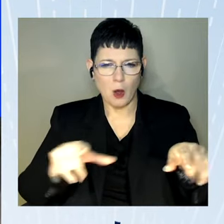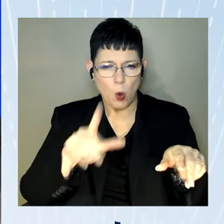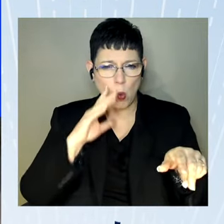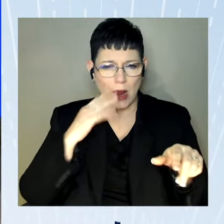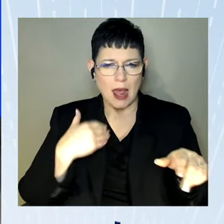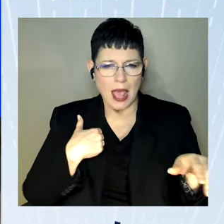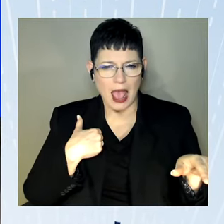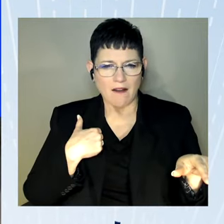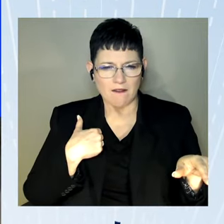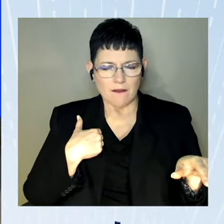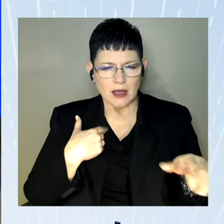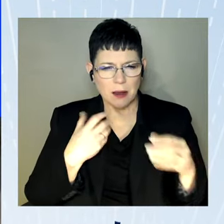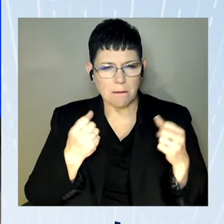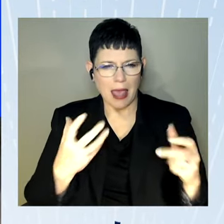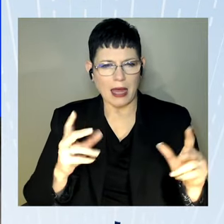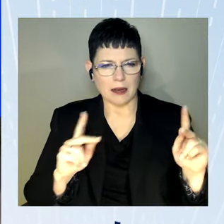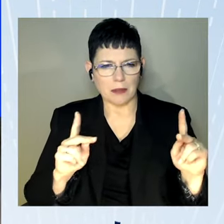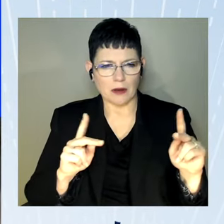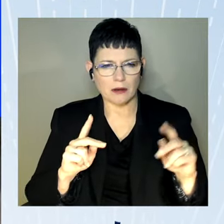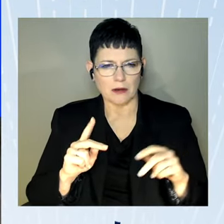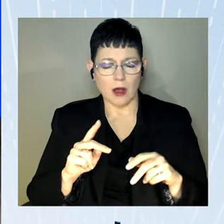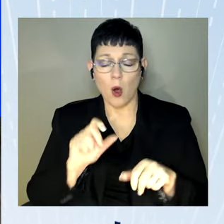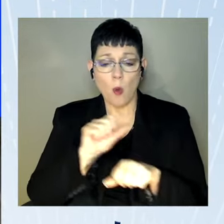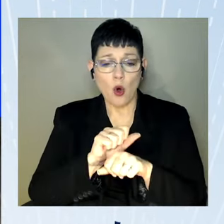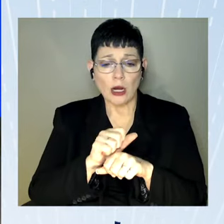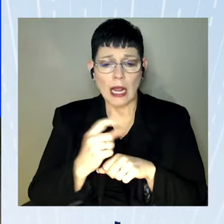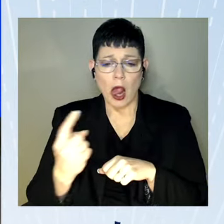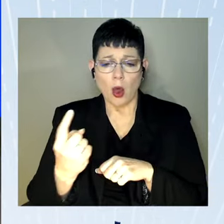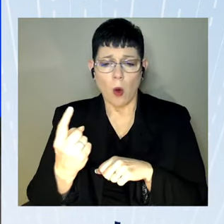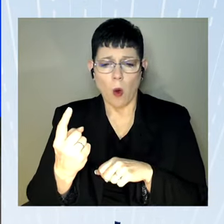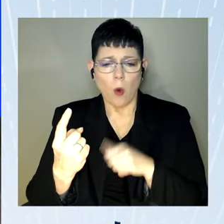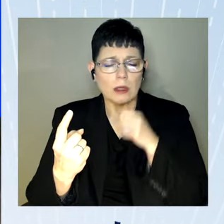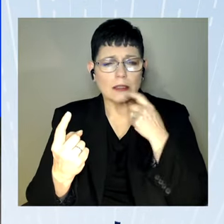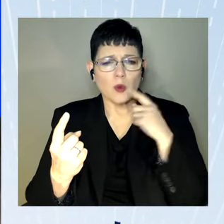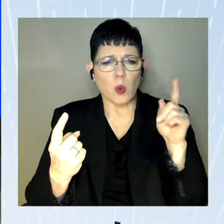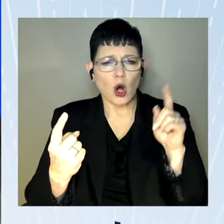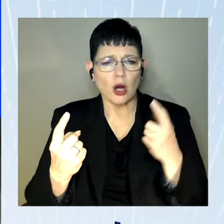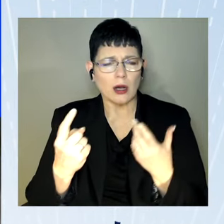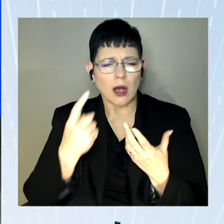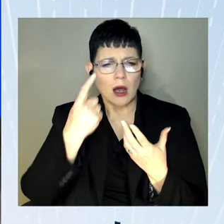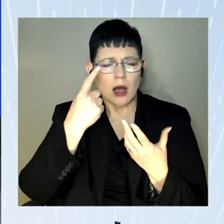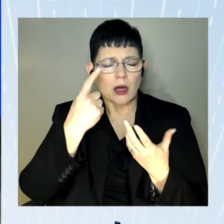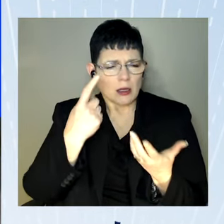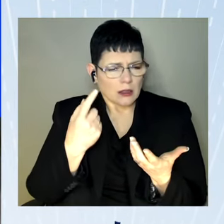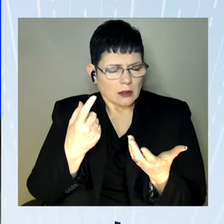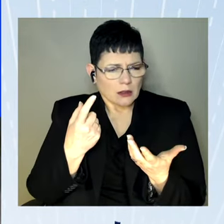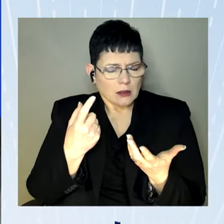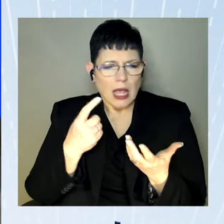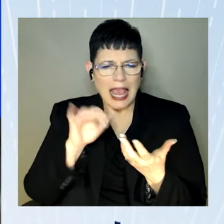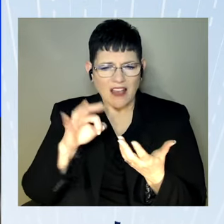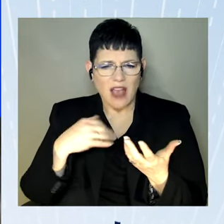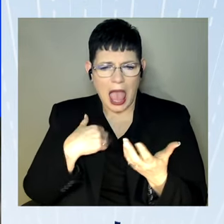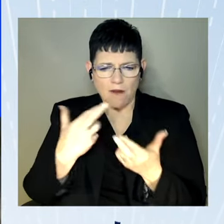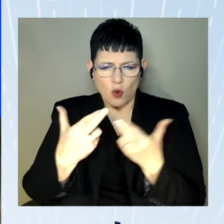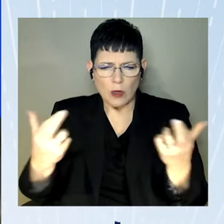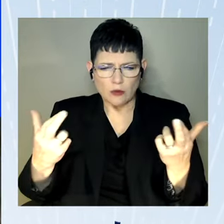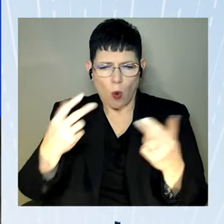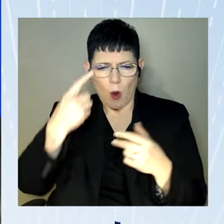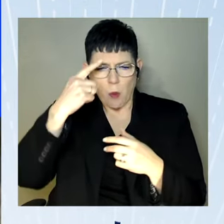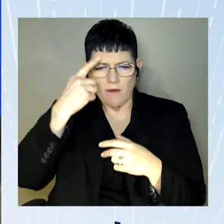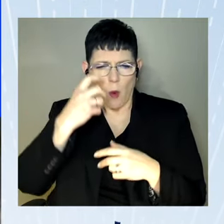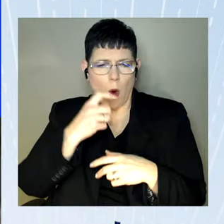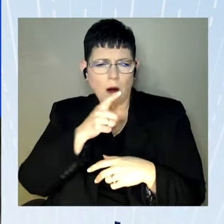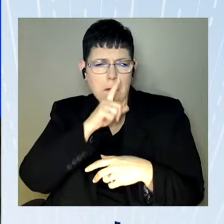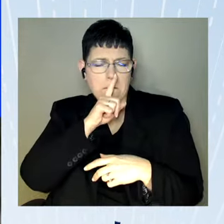many. Again, silos don't work. What is the use of having all the information and keeping it to yourself? If you keep it to yourself and ain't